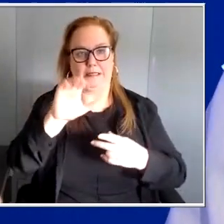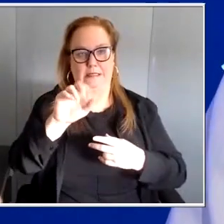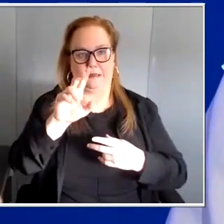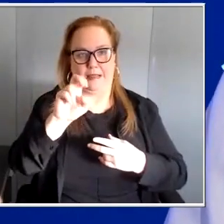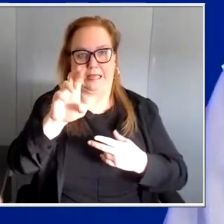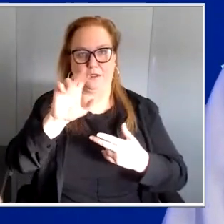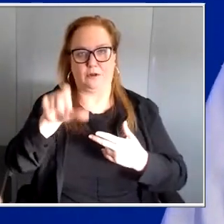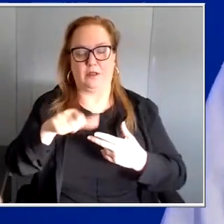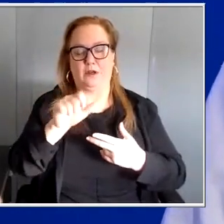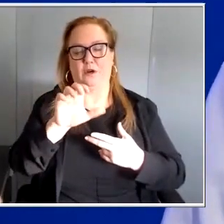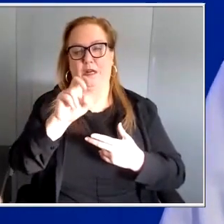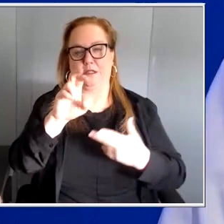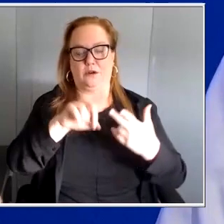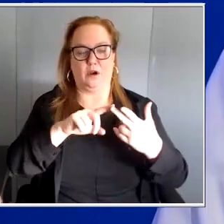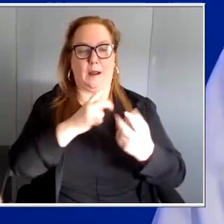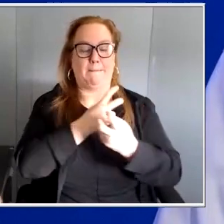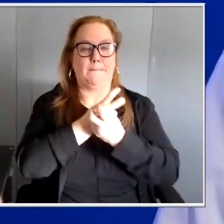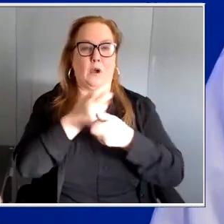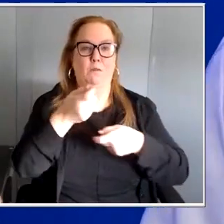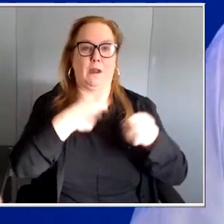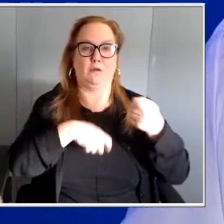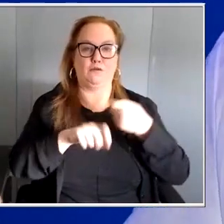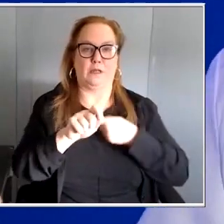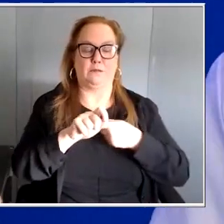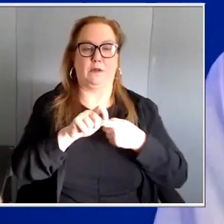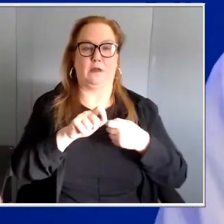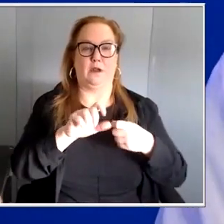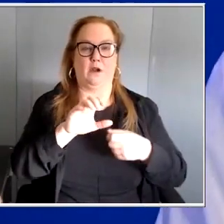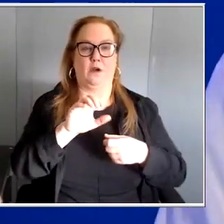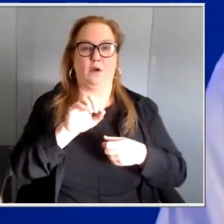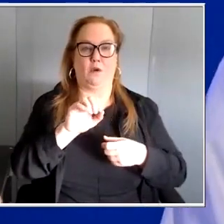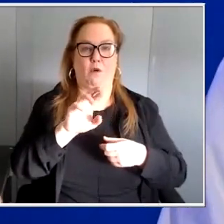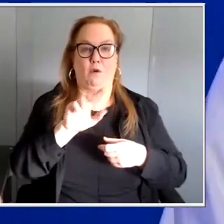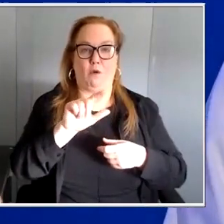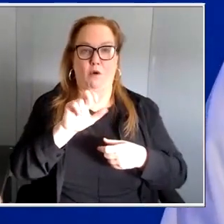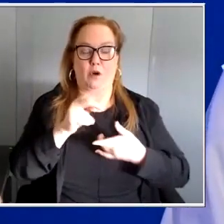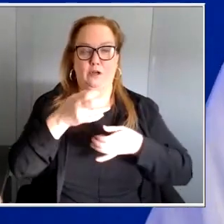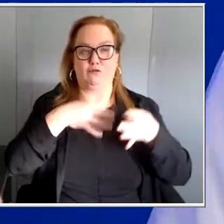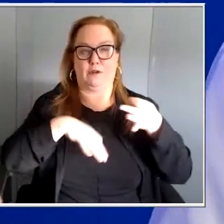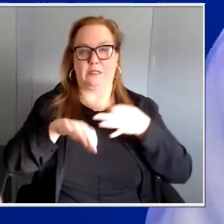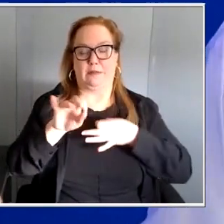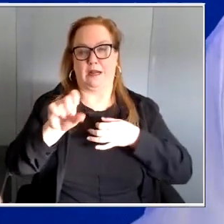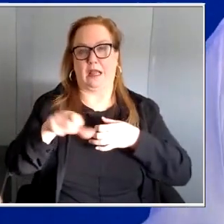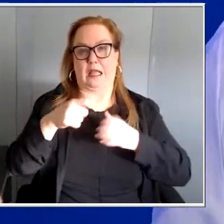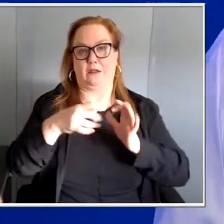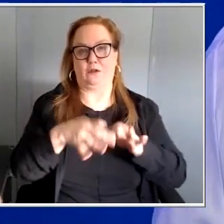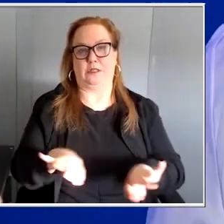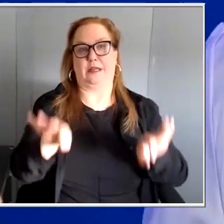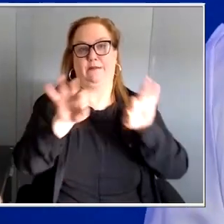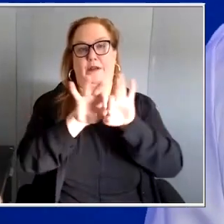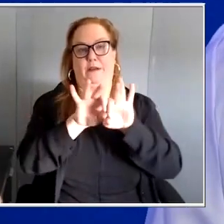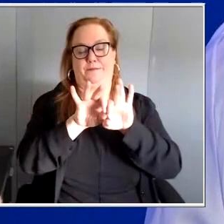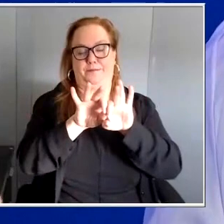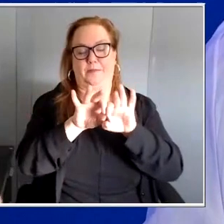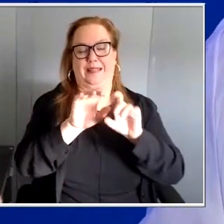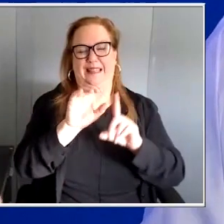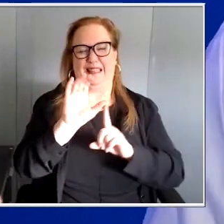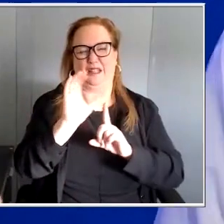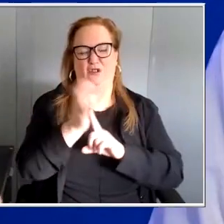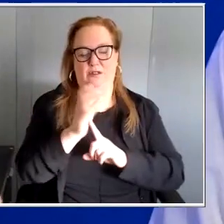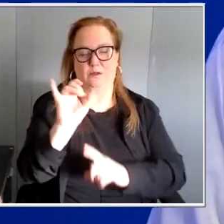They've had a bone marrow transplant, solid organ transplant, have other significant immunosuppressive